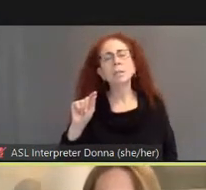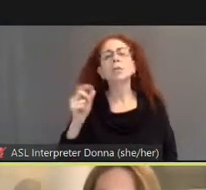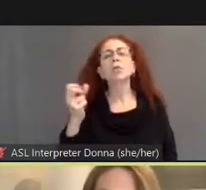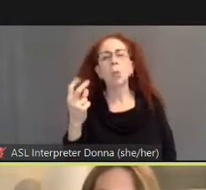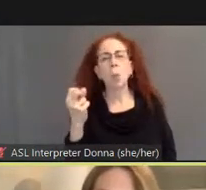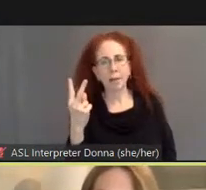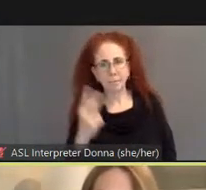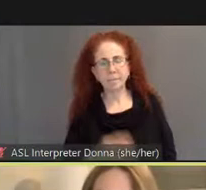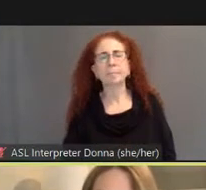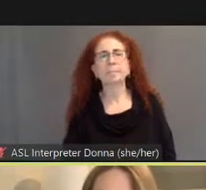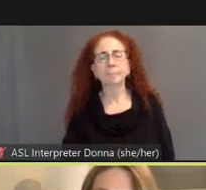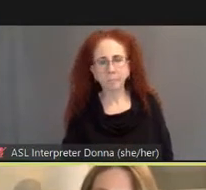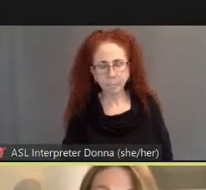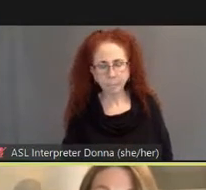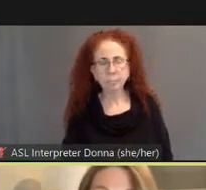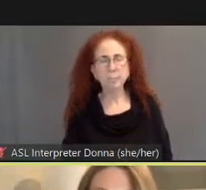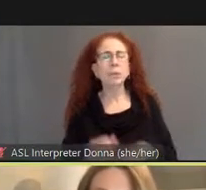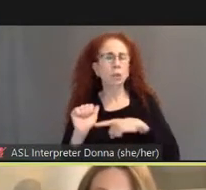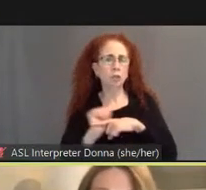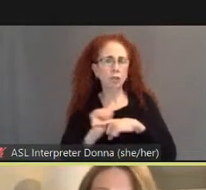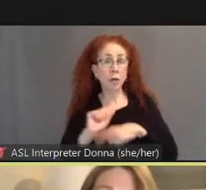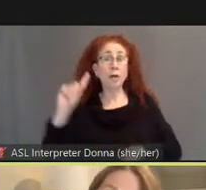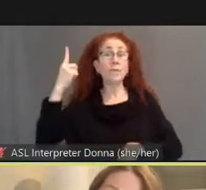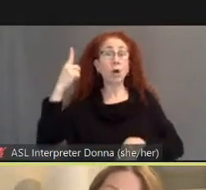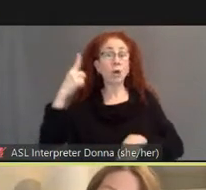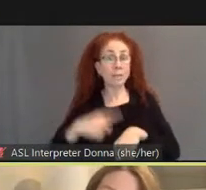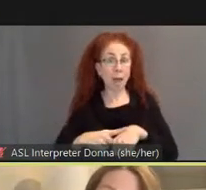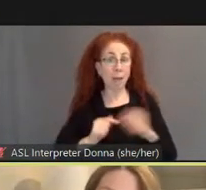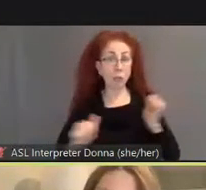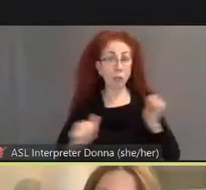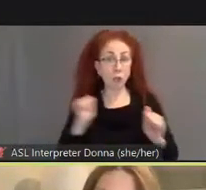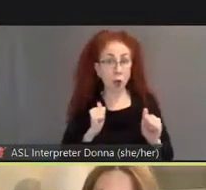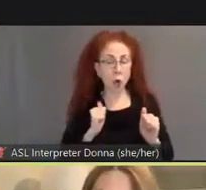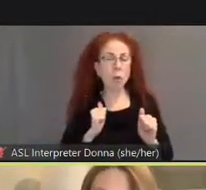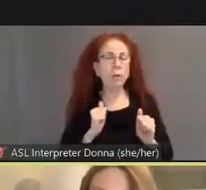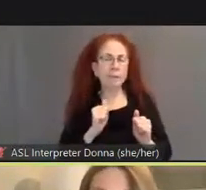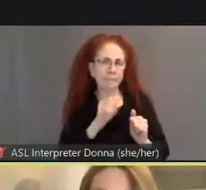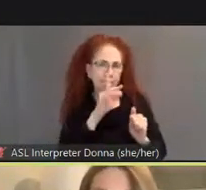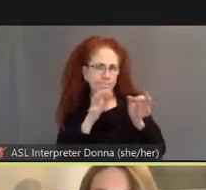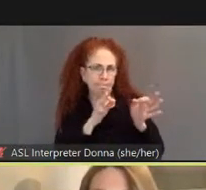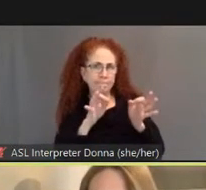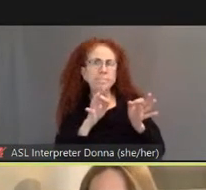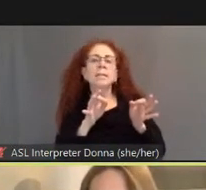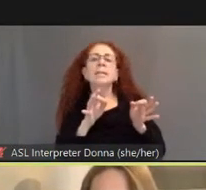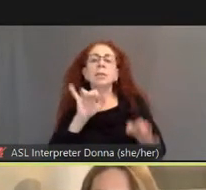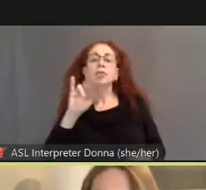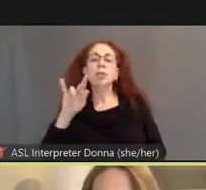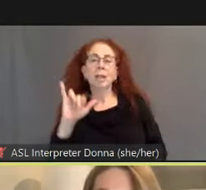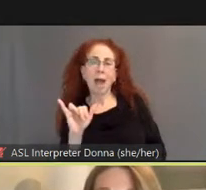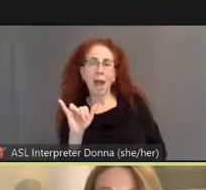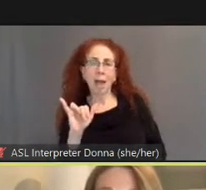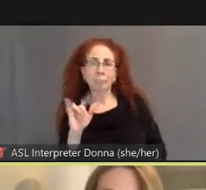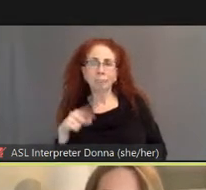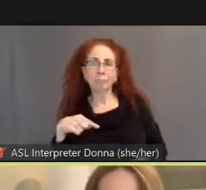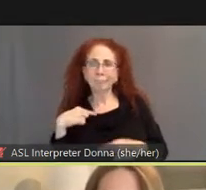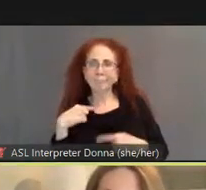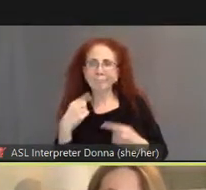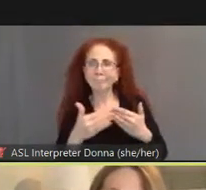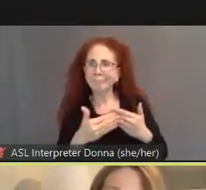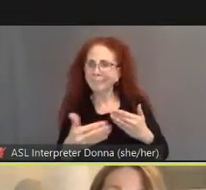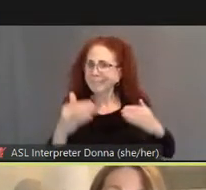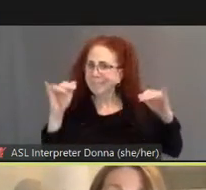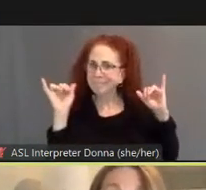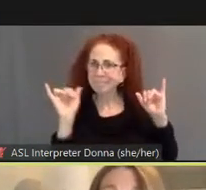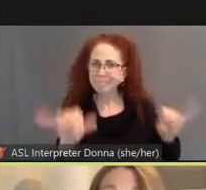2012 rather, and then described my first show in July, and I've been doing this work kind of ever